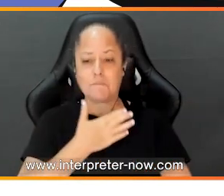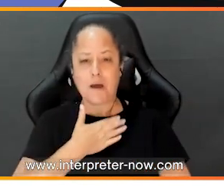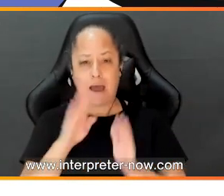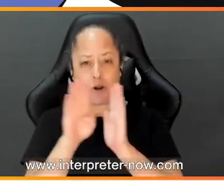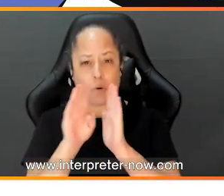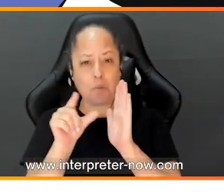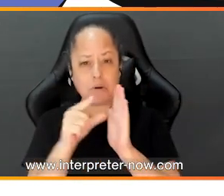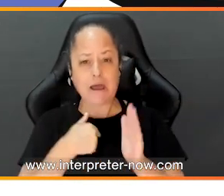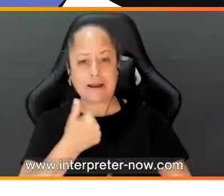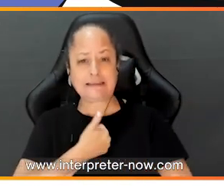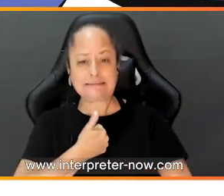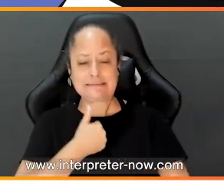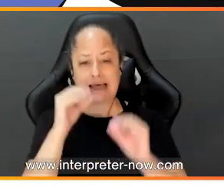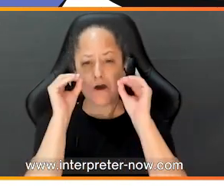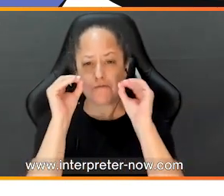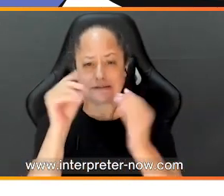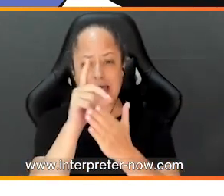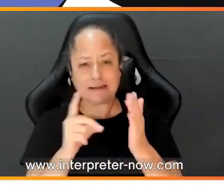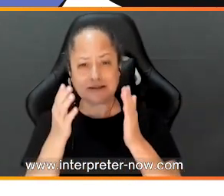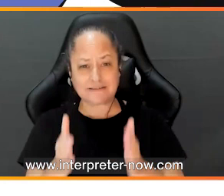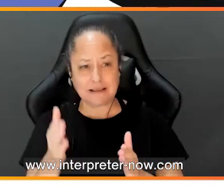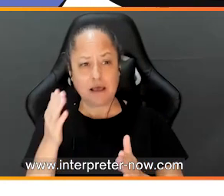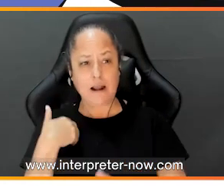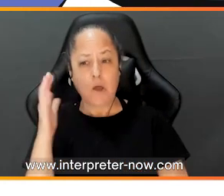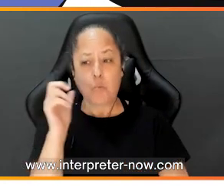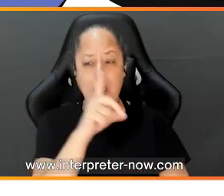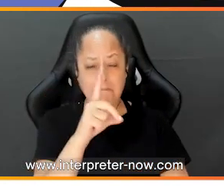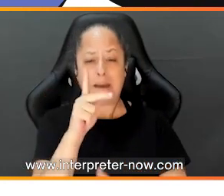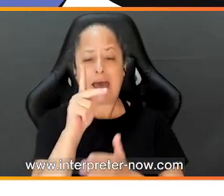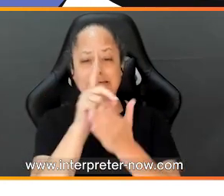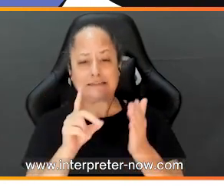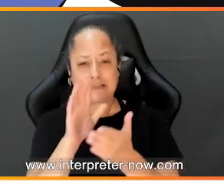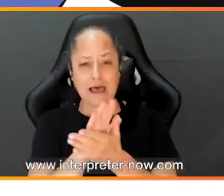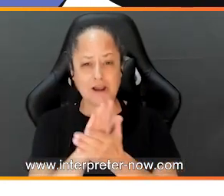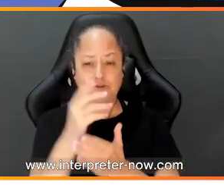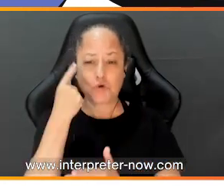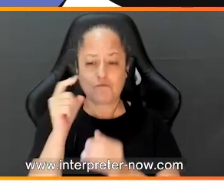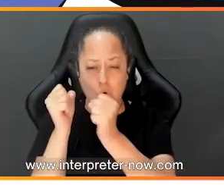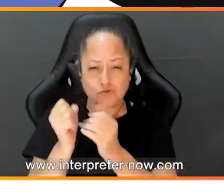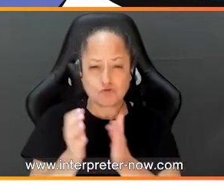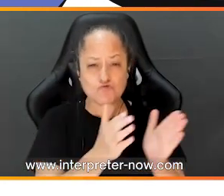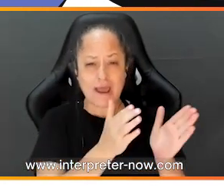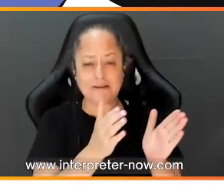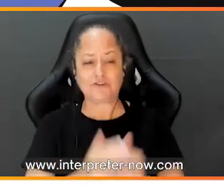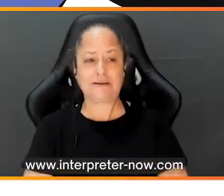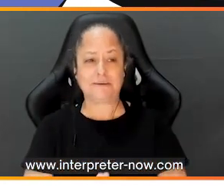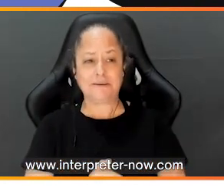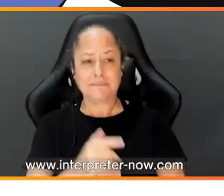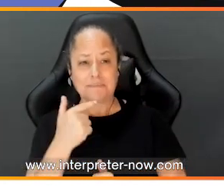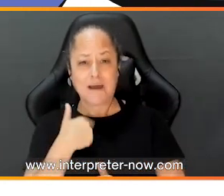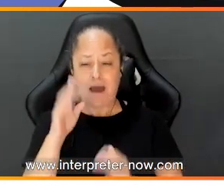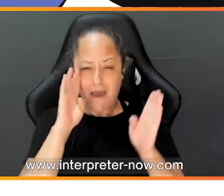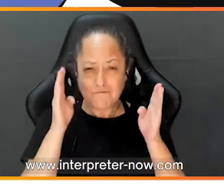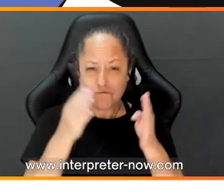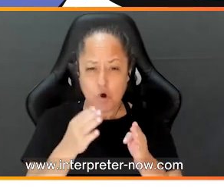more on an HR or kind of culture or people side of things. So for me, that's kind of like, even before we start the